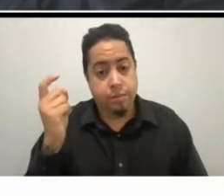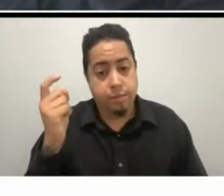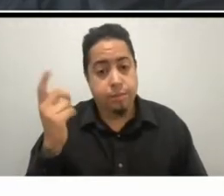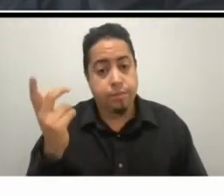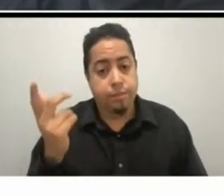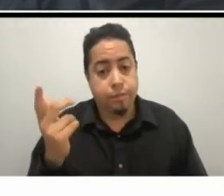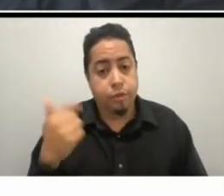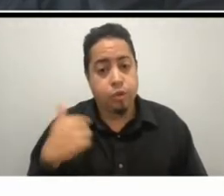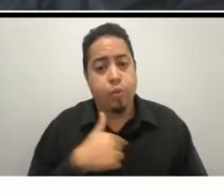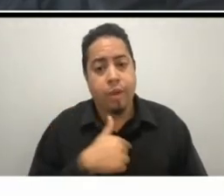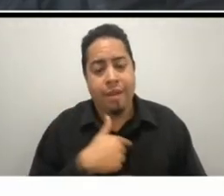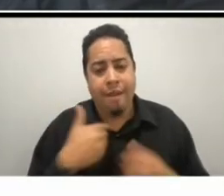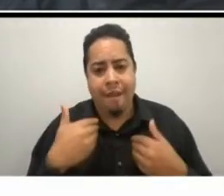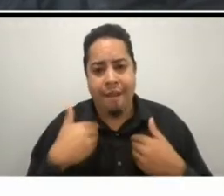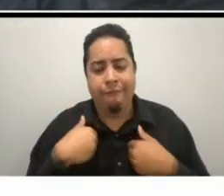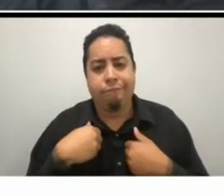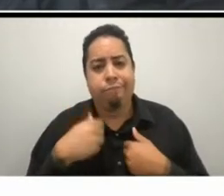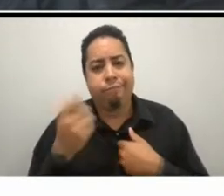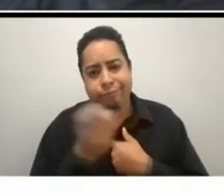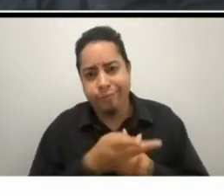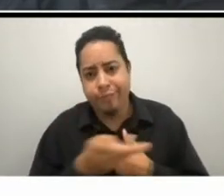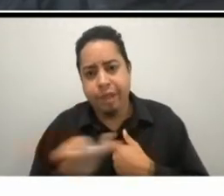various groups come by and